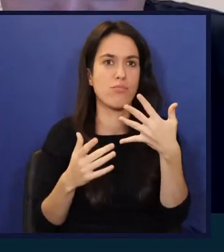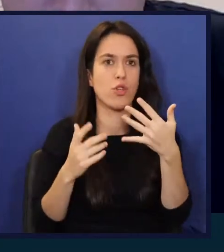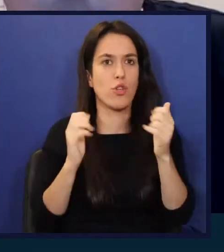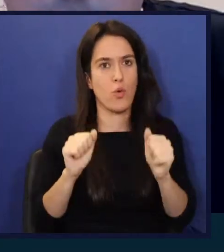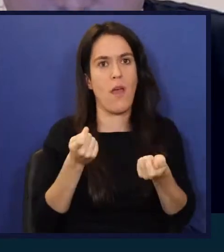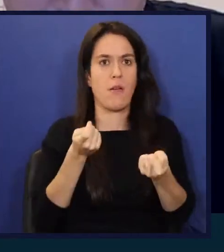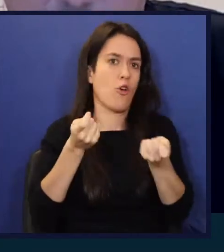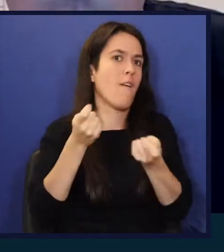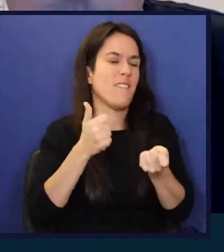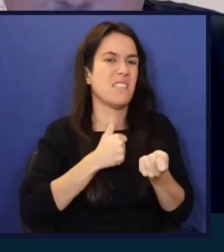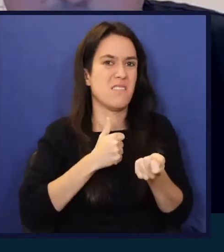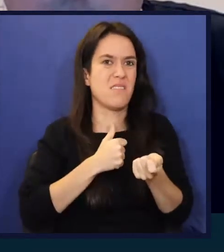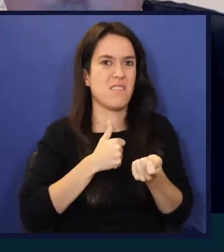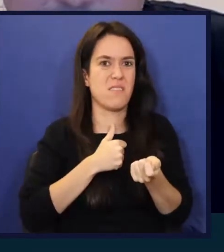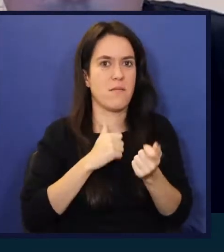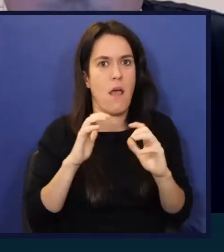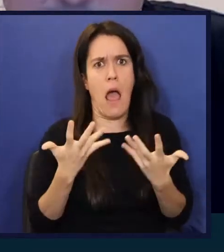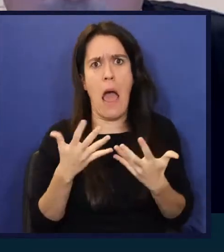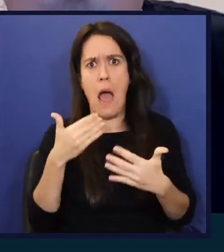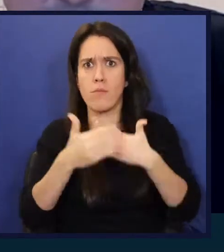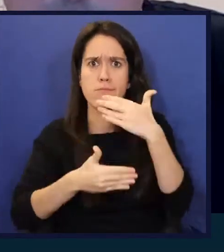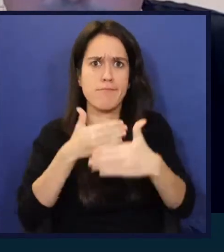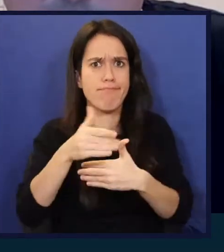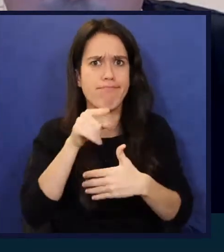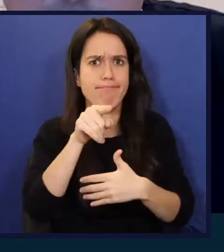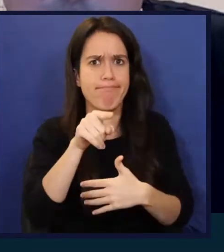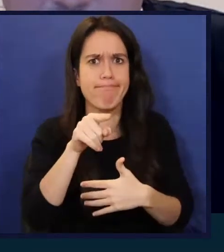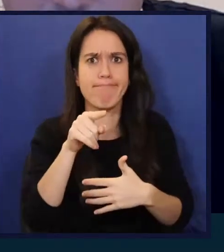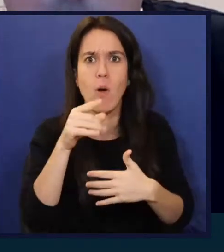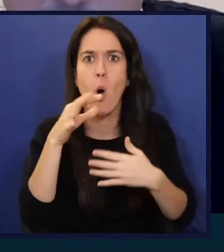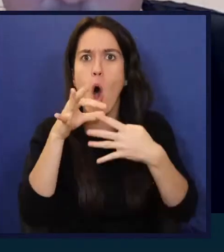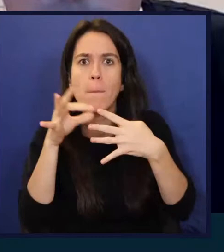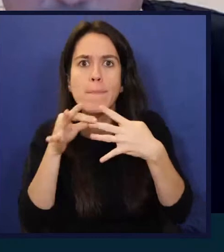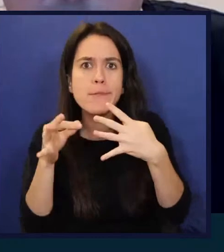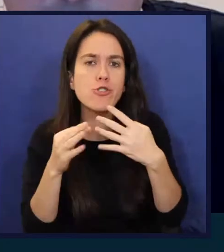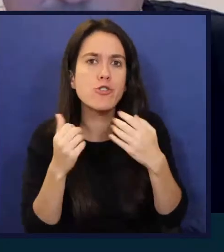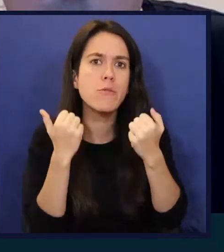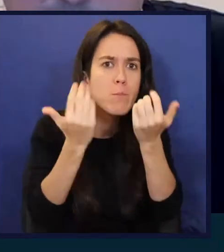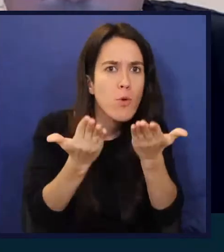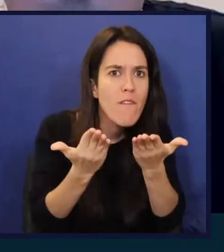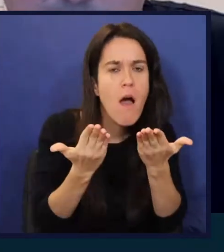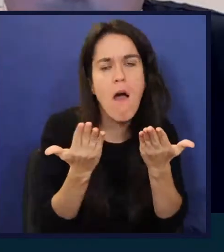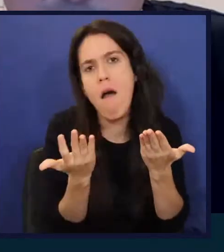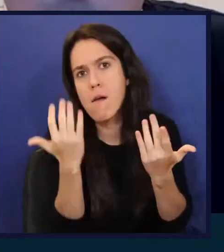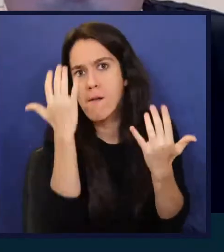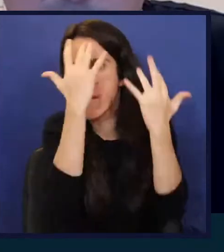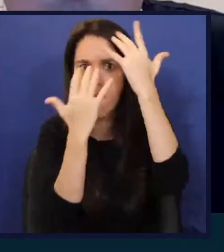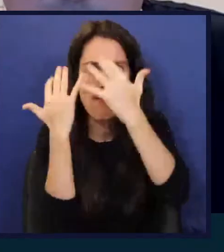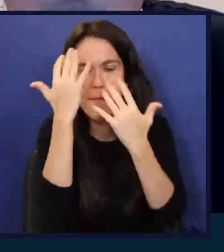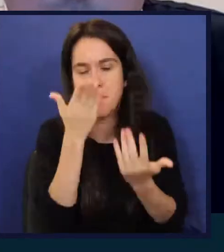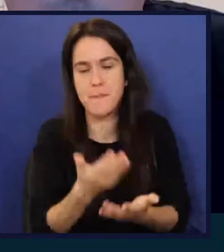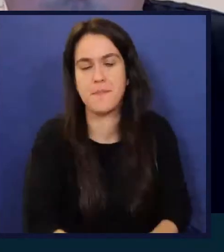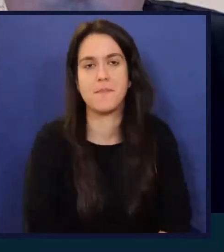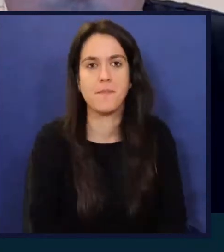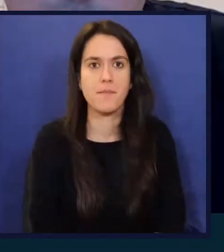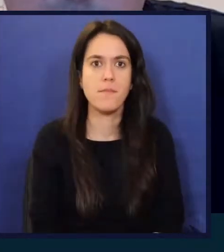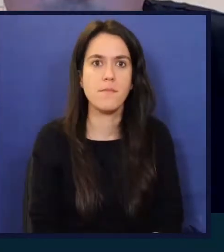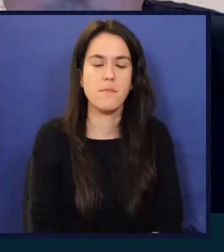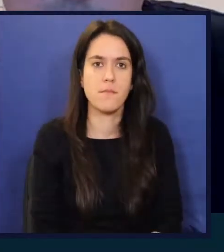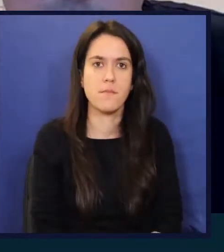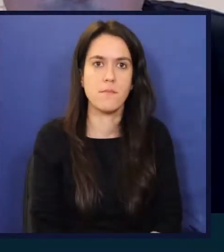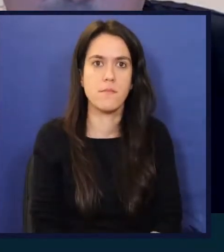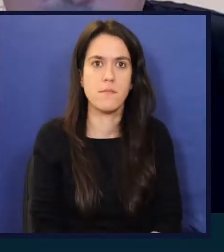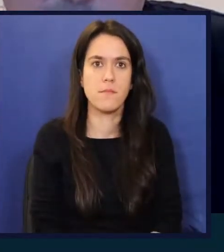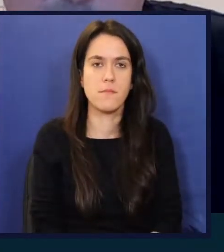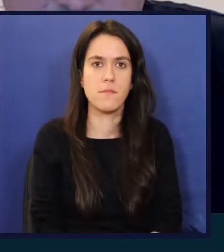part around how which options are available, basically, on the tenant in terms of